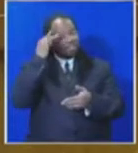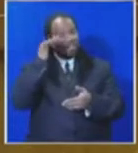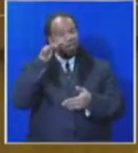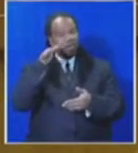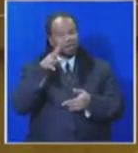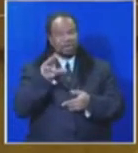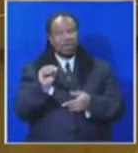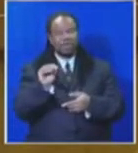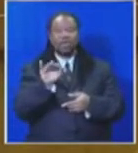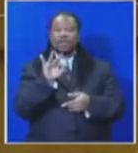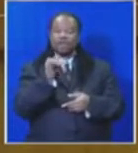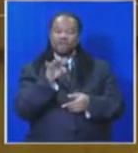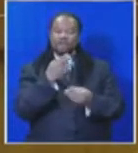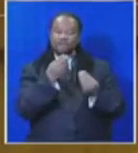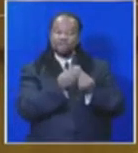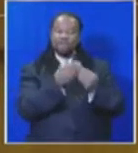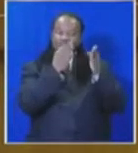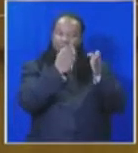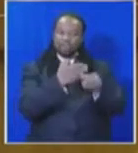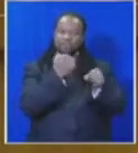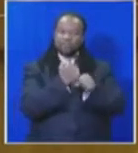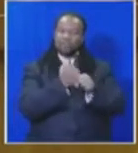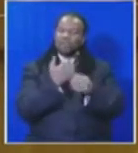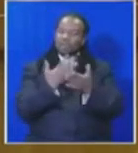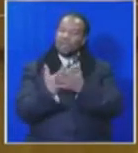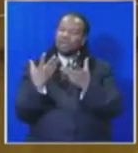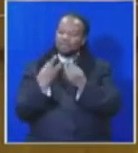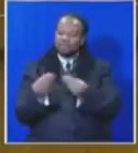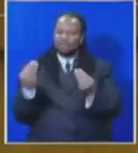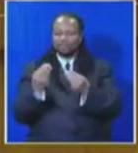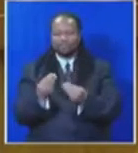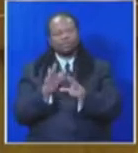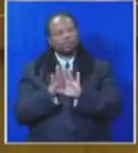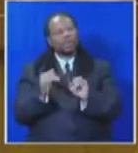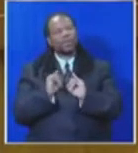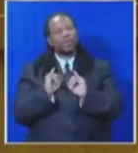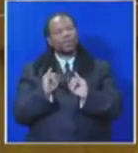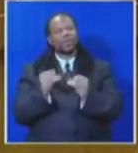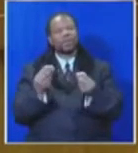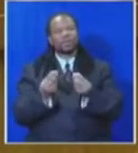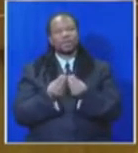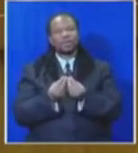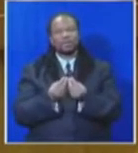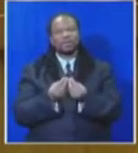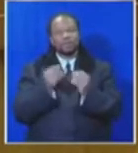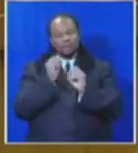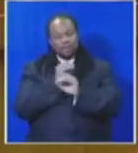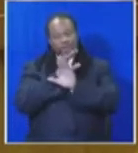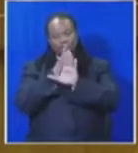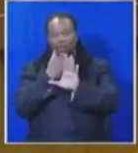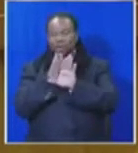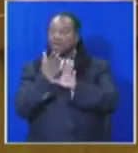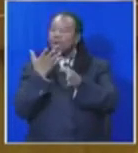if all sources are functioning properly, can meet our needs. Urgent and ongoing attention must be focused on our